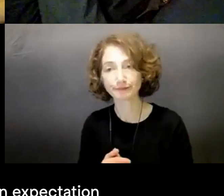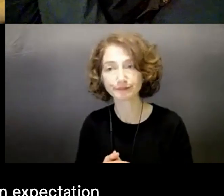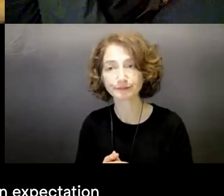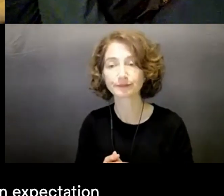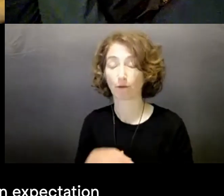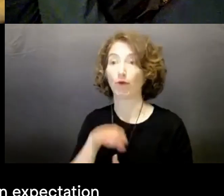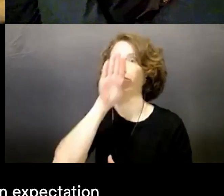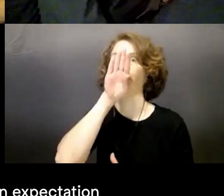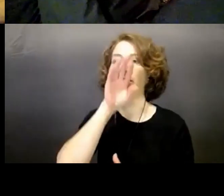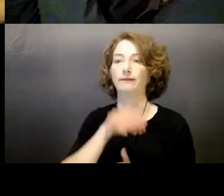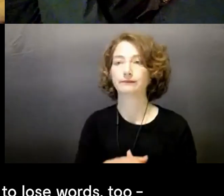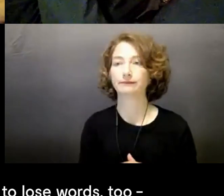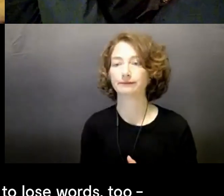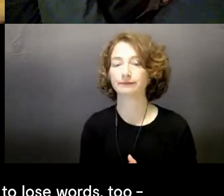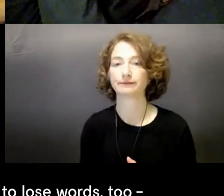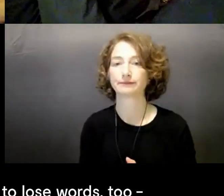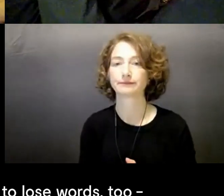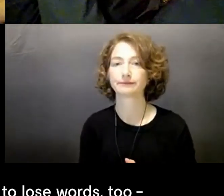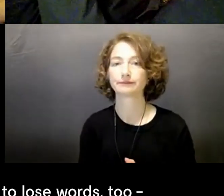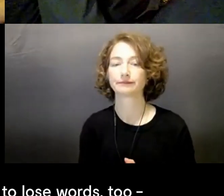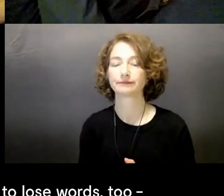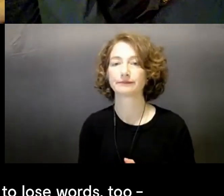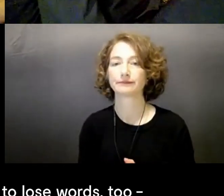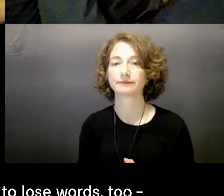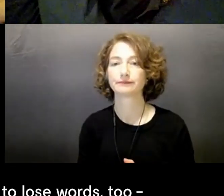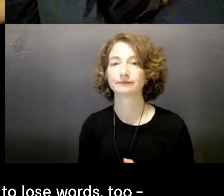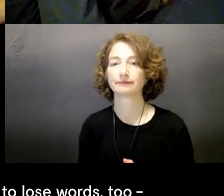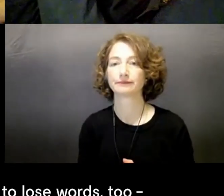certain now I'm starting to lose words too,